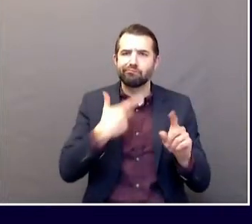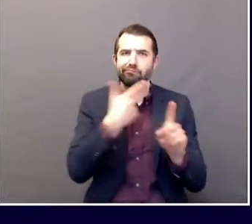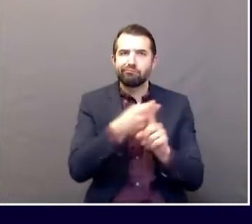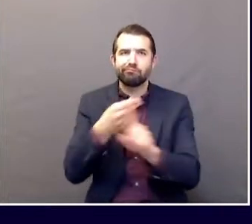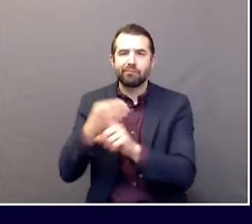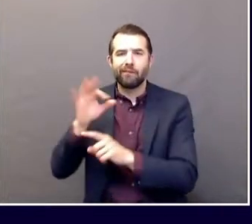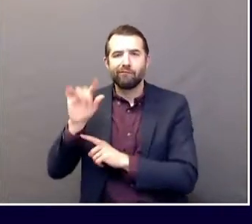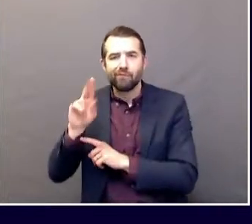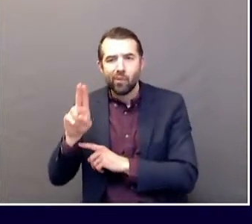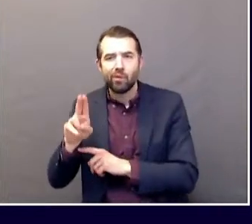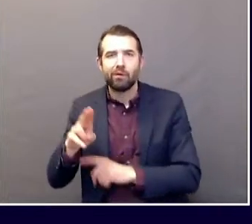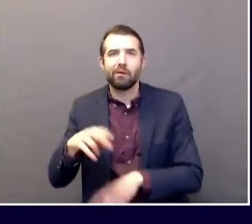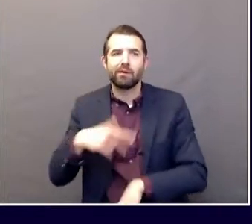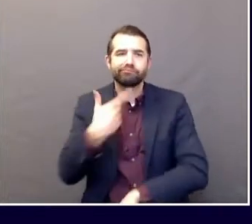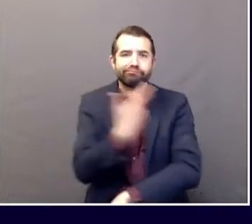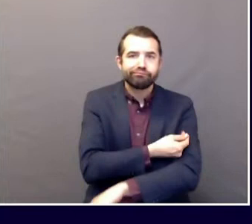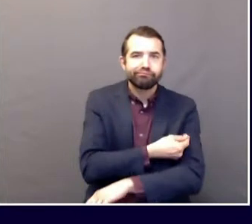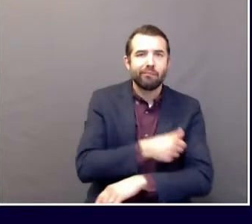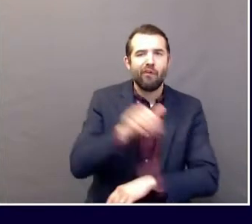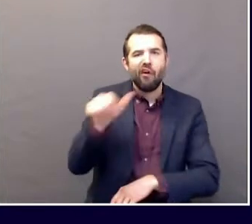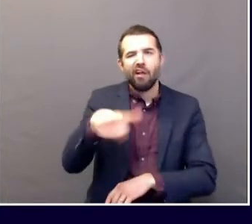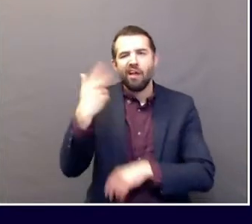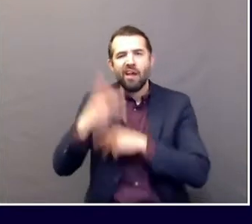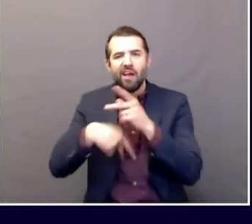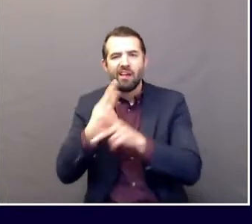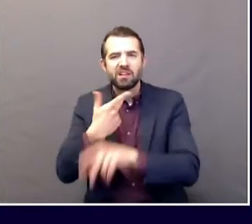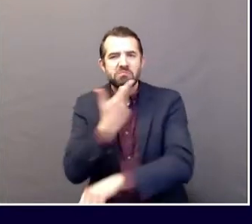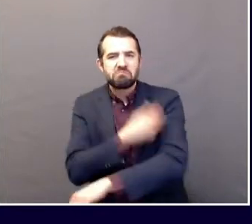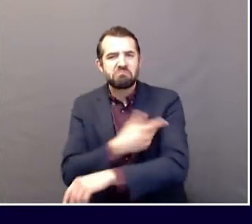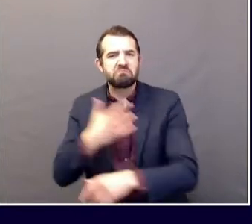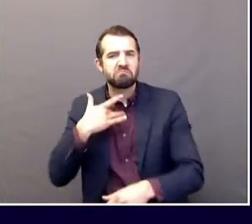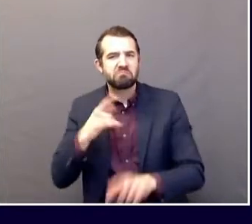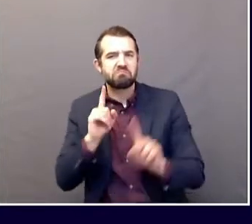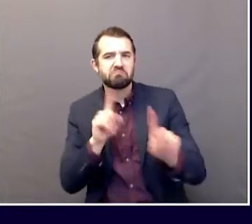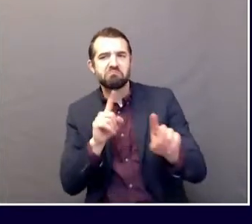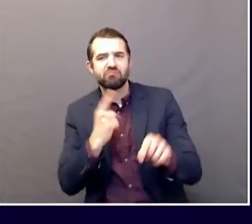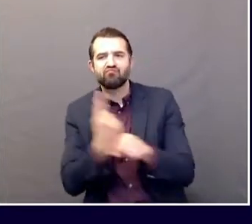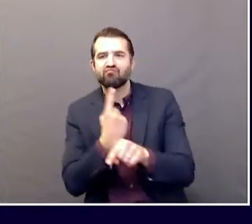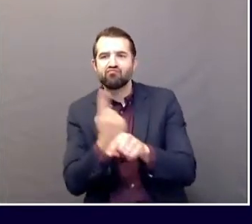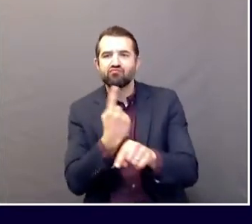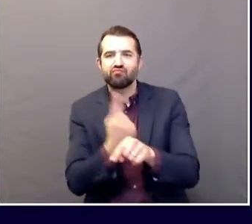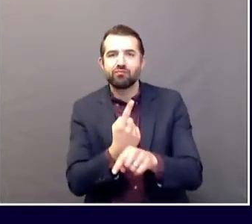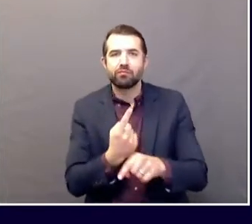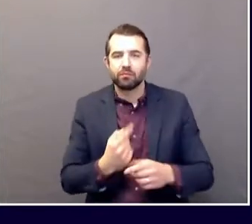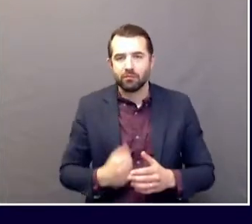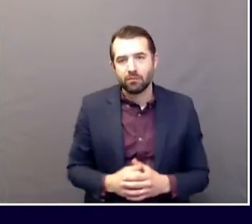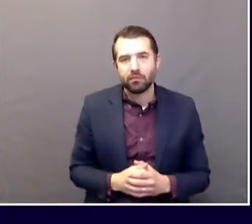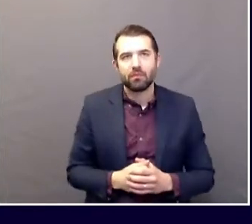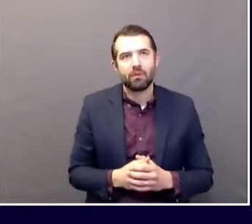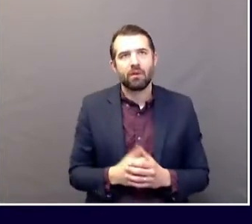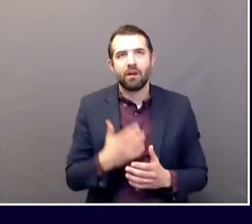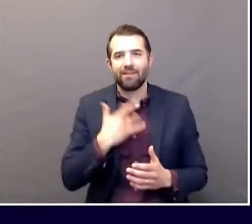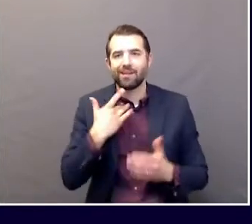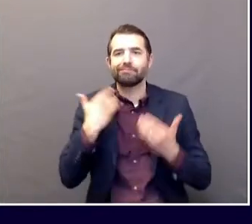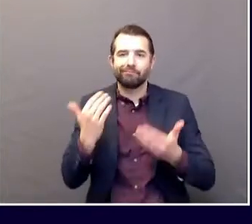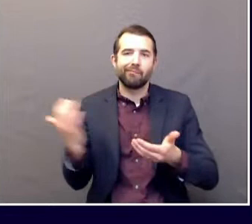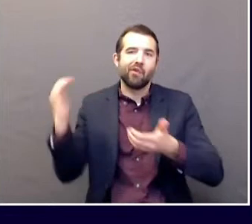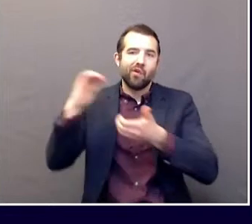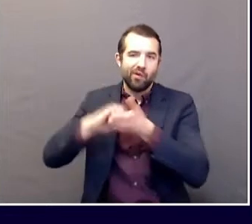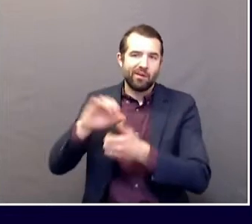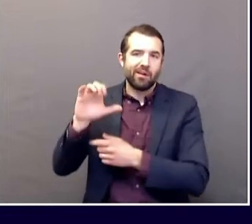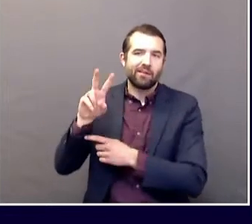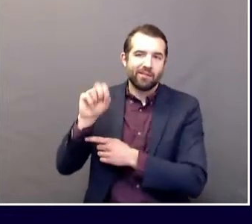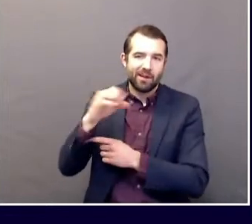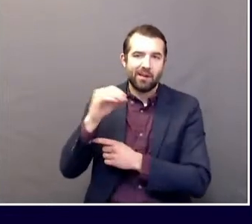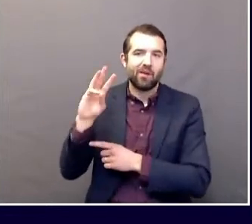shot or other types of vaccinations. So we're looking forward to working with CVS, Walgreens, Hannaford,